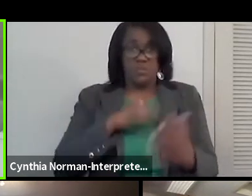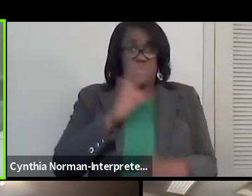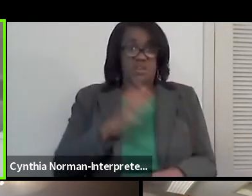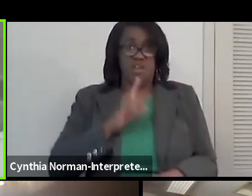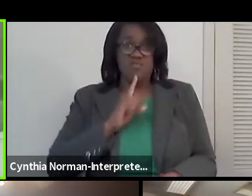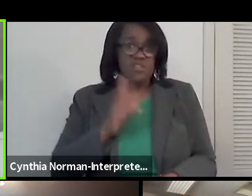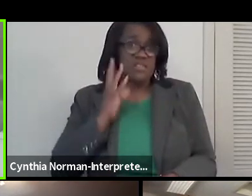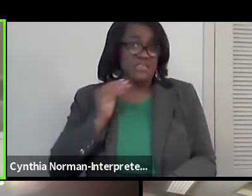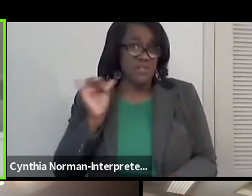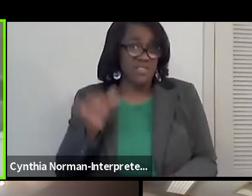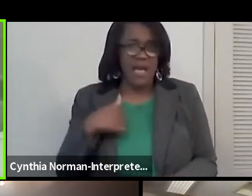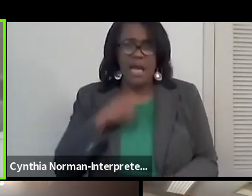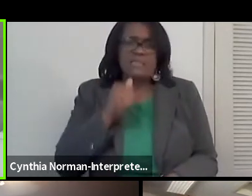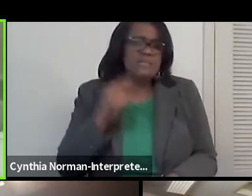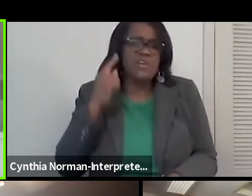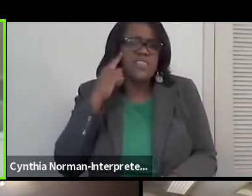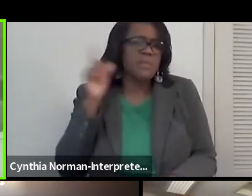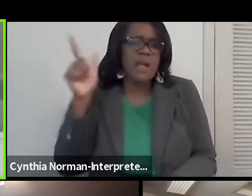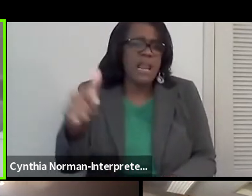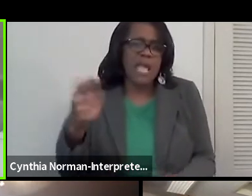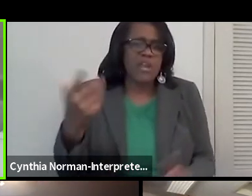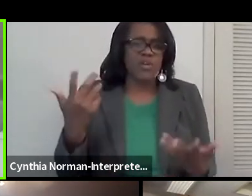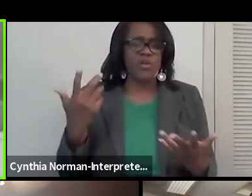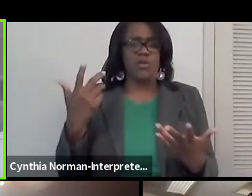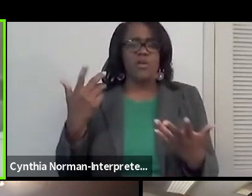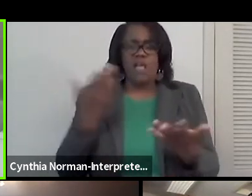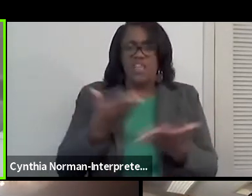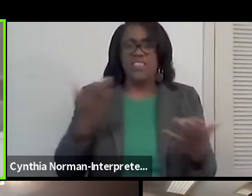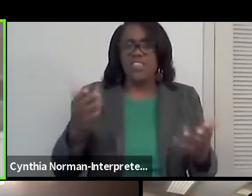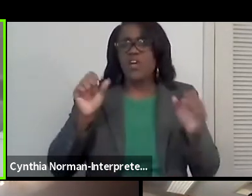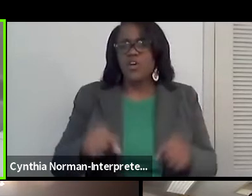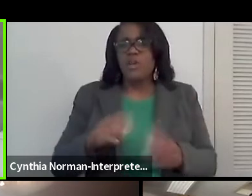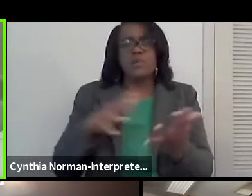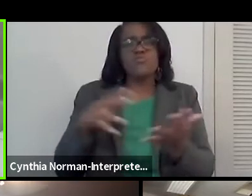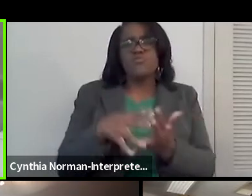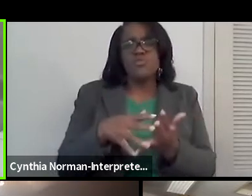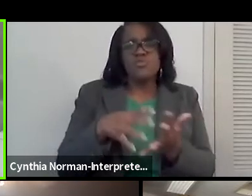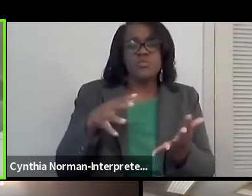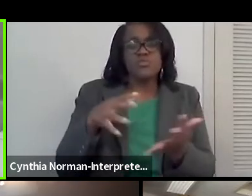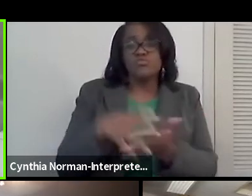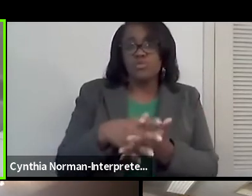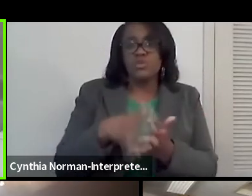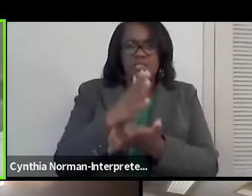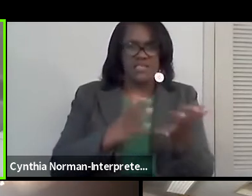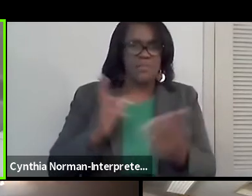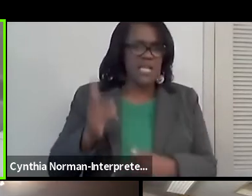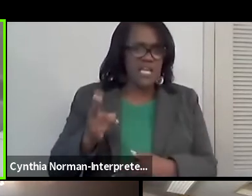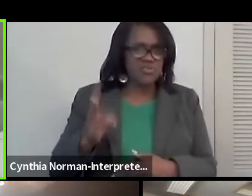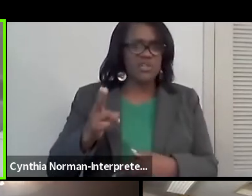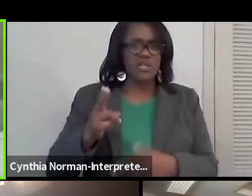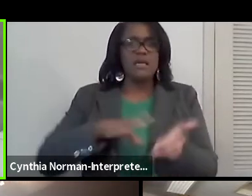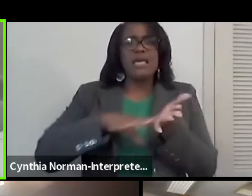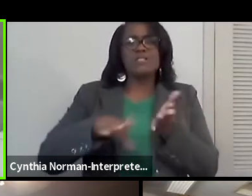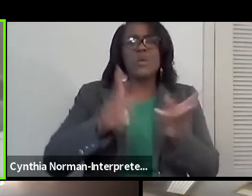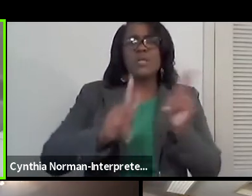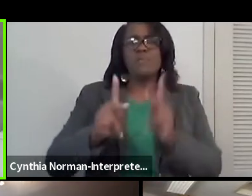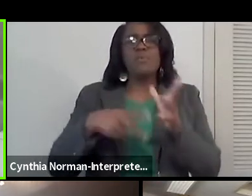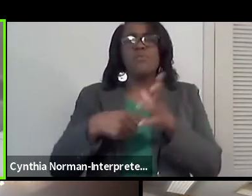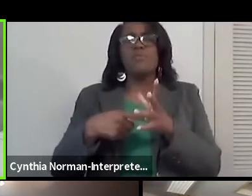And I didn't really think about it until later as a thing that could have been rooted in some of those histories of excluding people from the